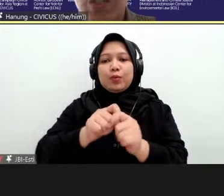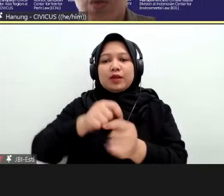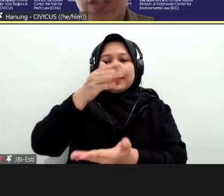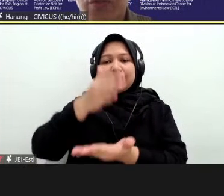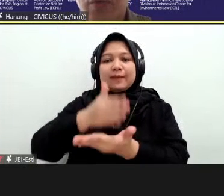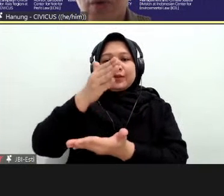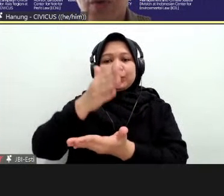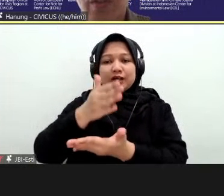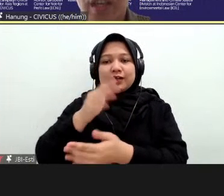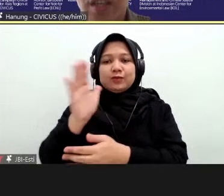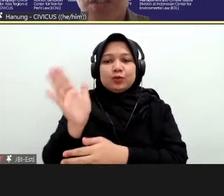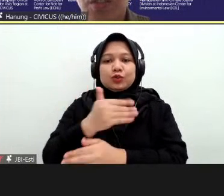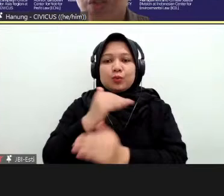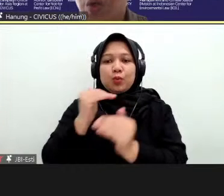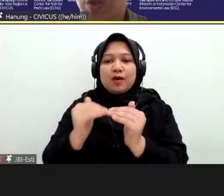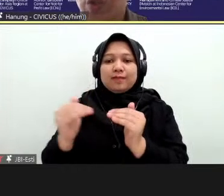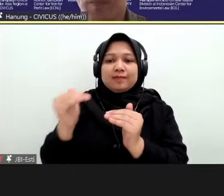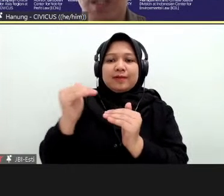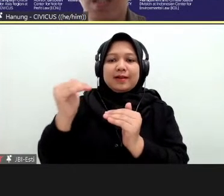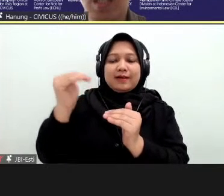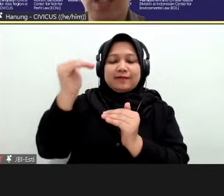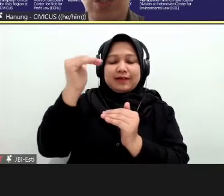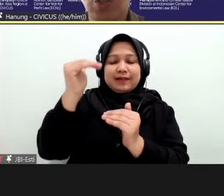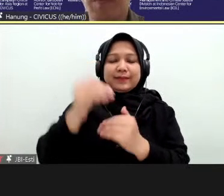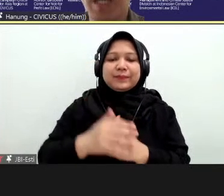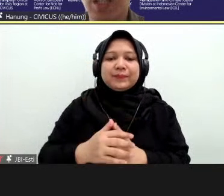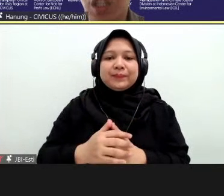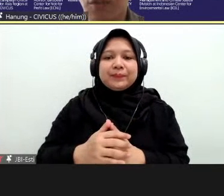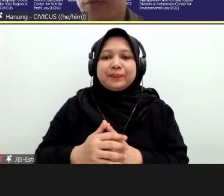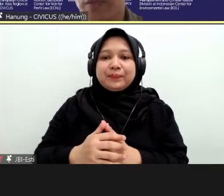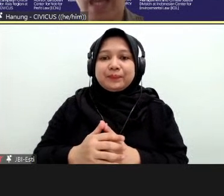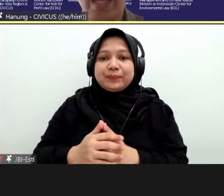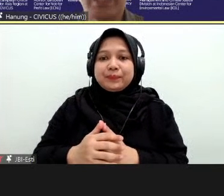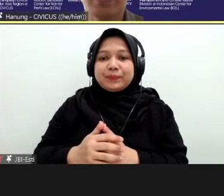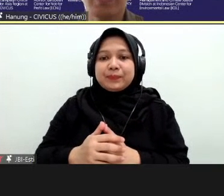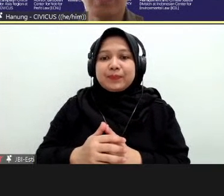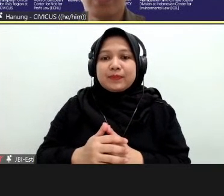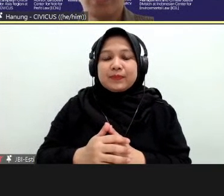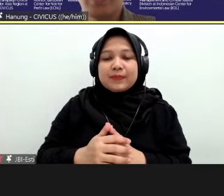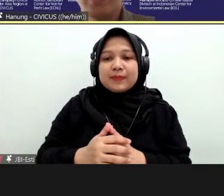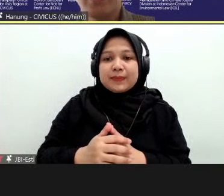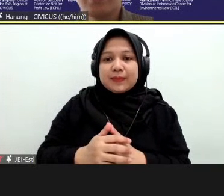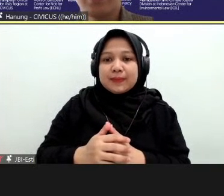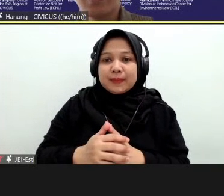guess in order for these goals to be achieved and